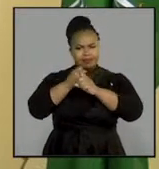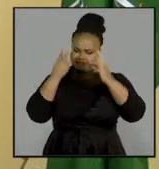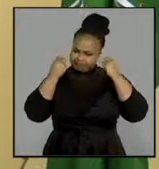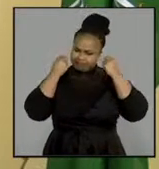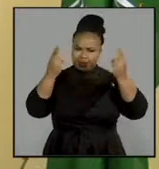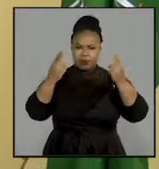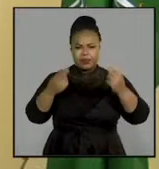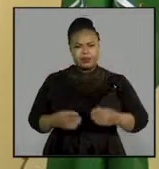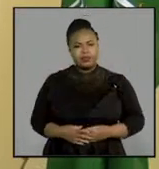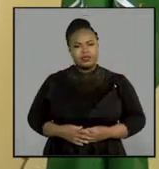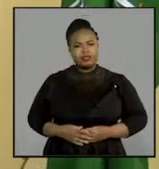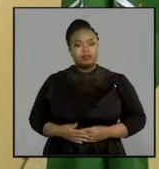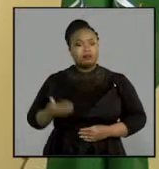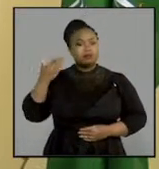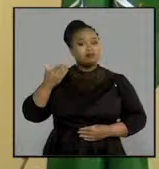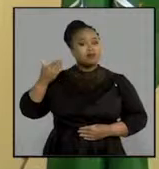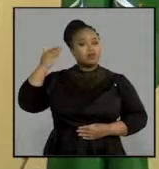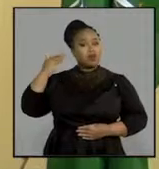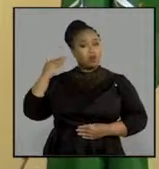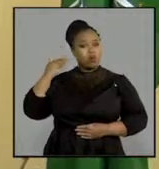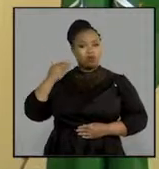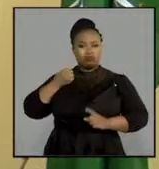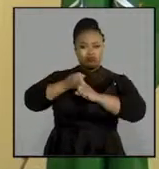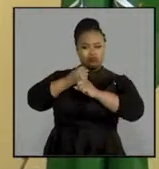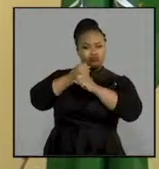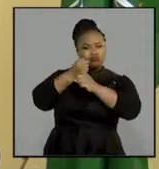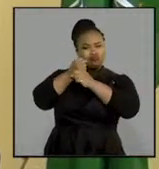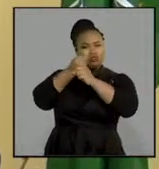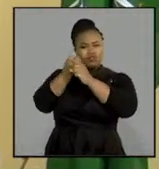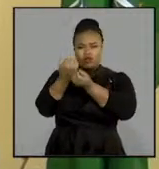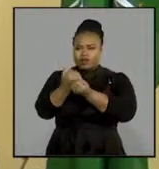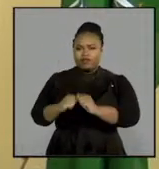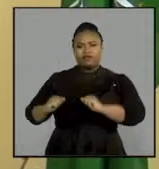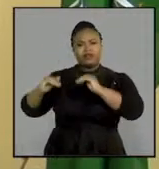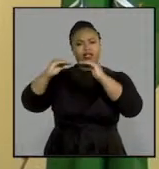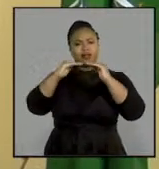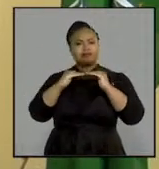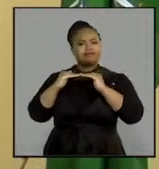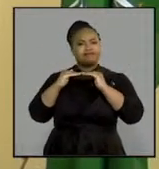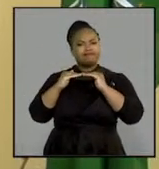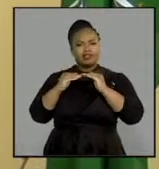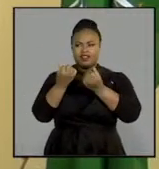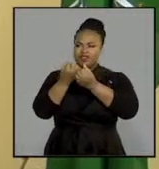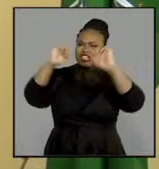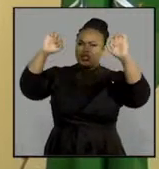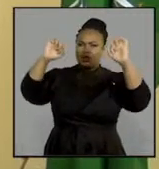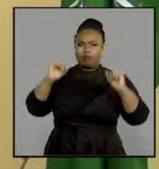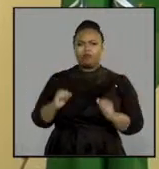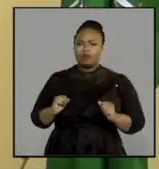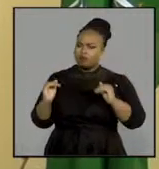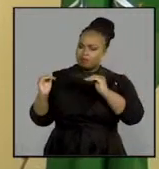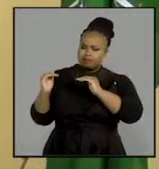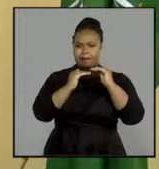They have played a crucial role in the struggle for freedom, for justice, and equality.